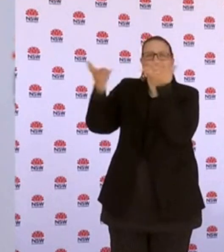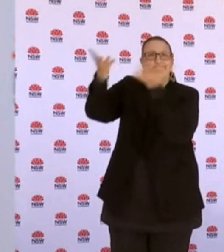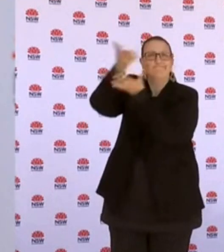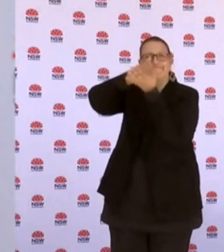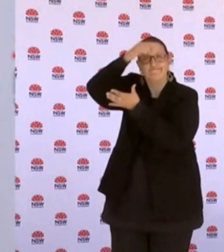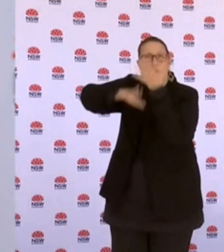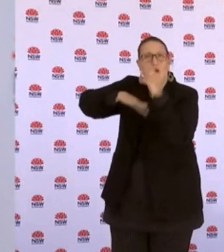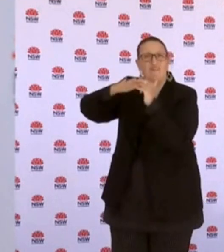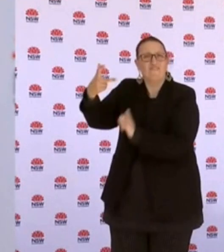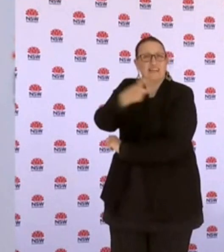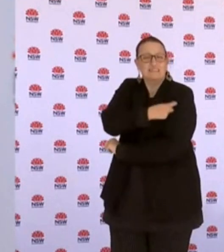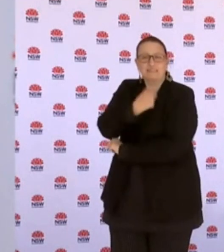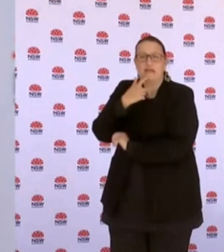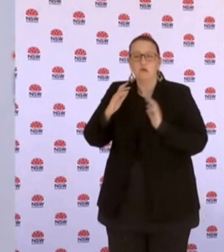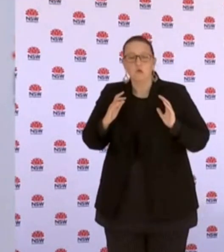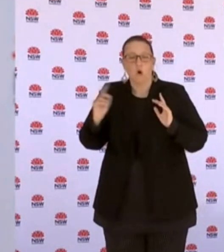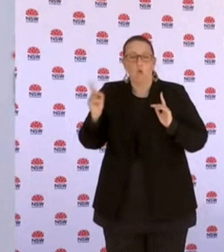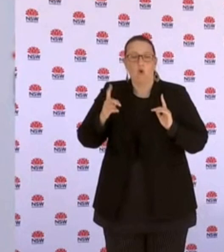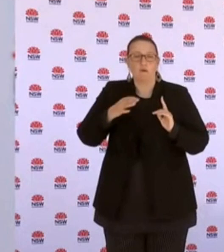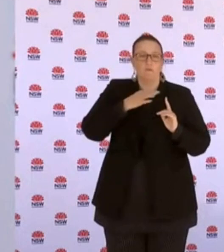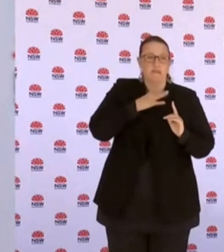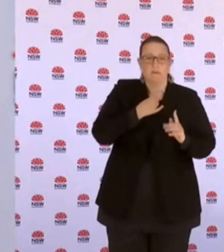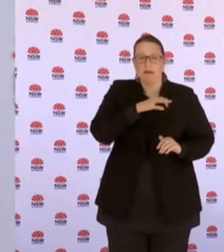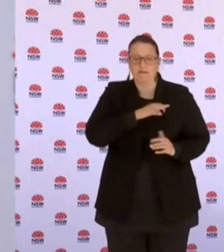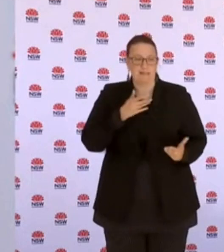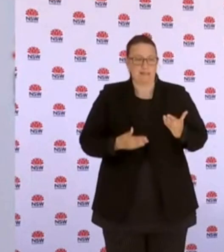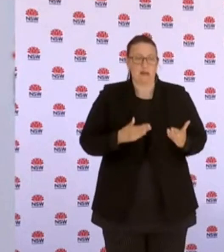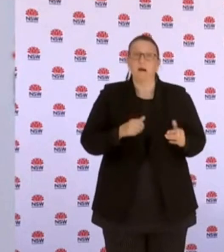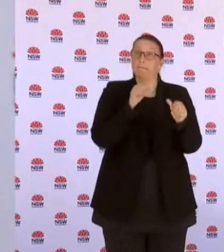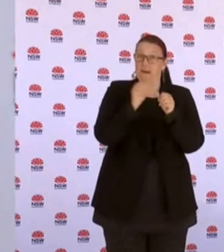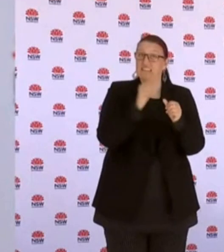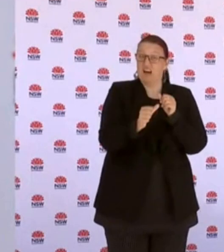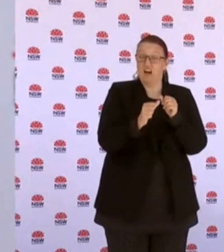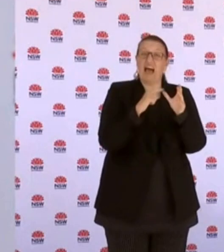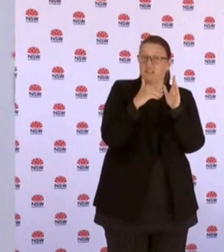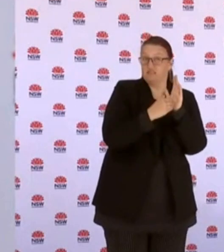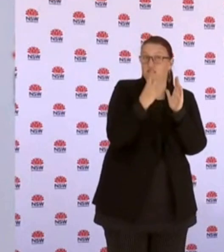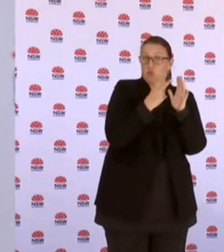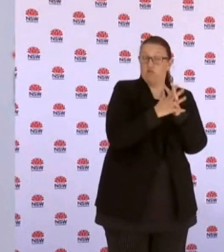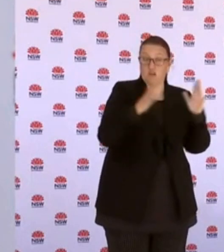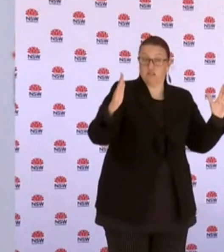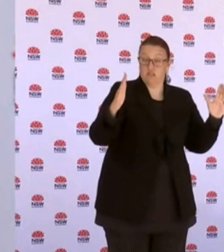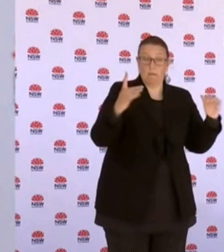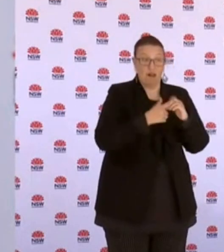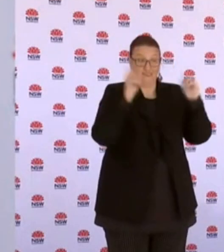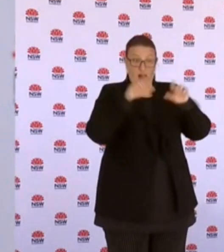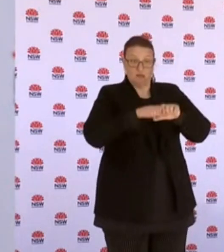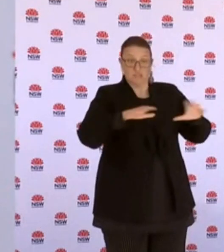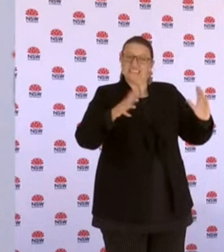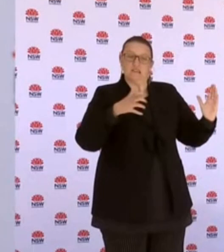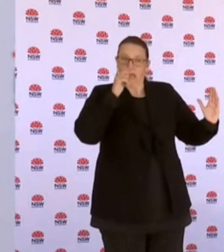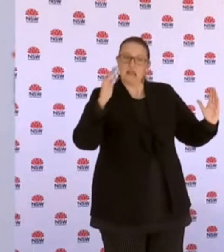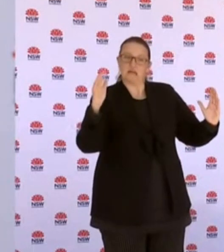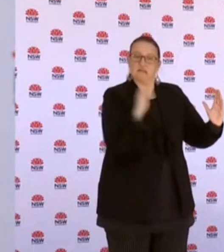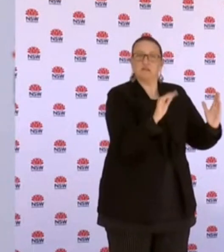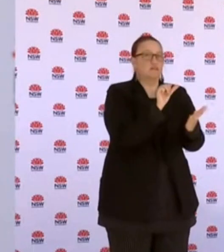against immediacy of protection. And obviously, in due course, there will be other vaccines and boosters given. But at the moment, that